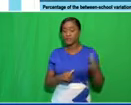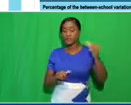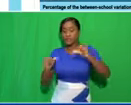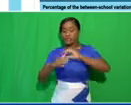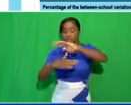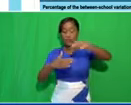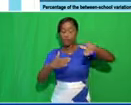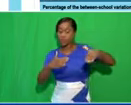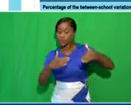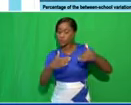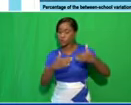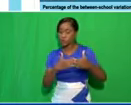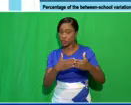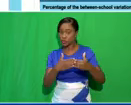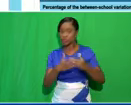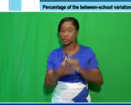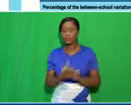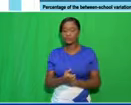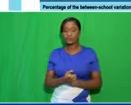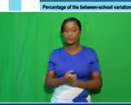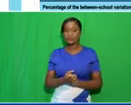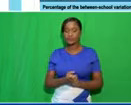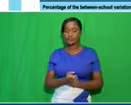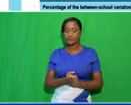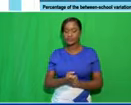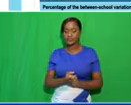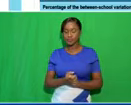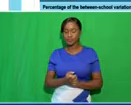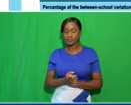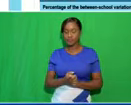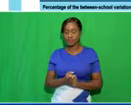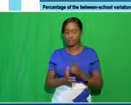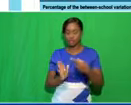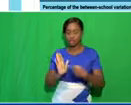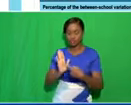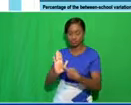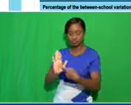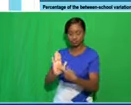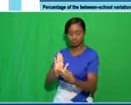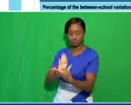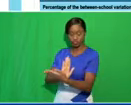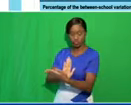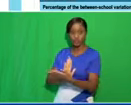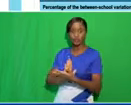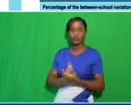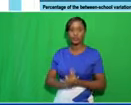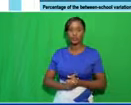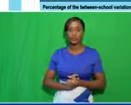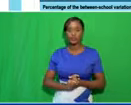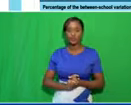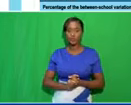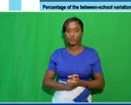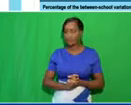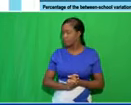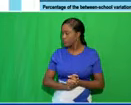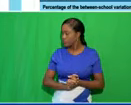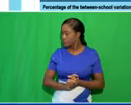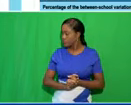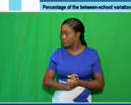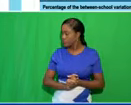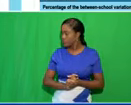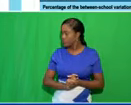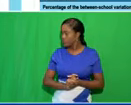everybody. And so the score is represented there. All of these systems